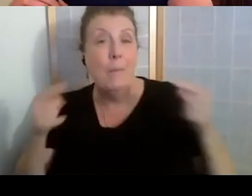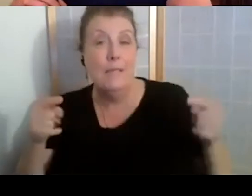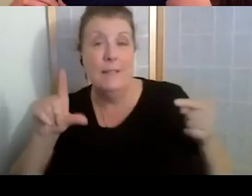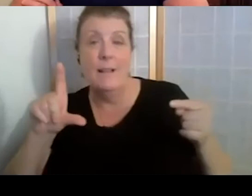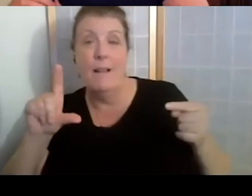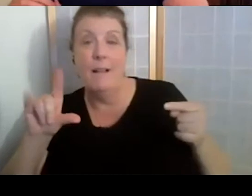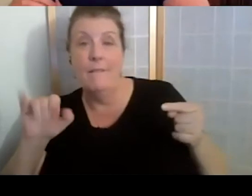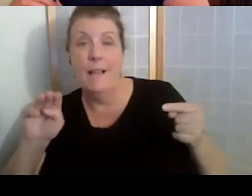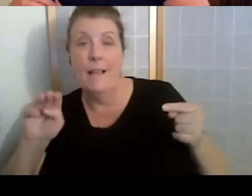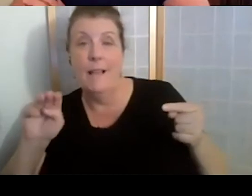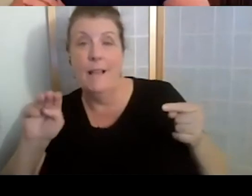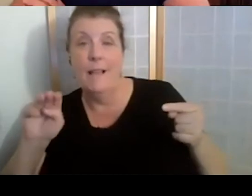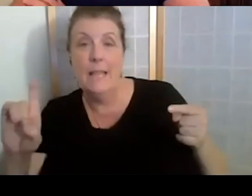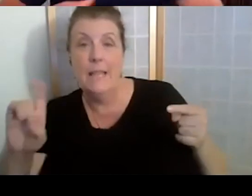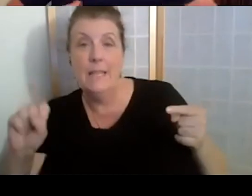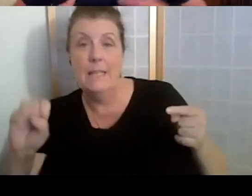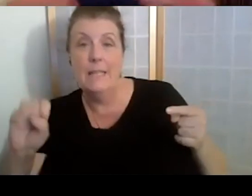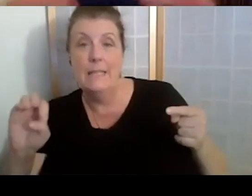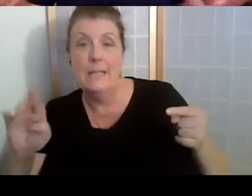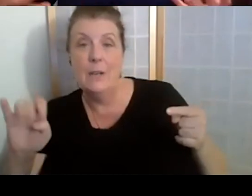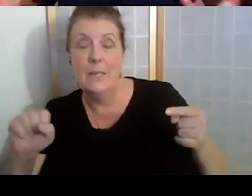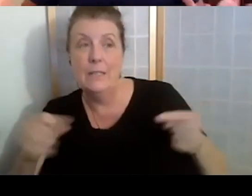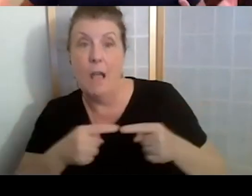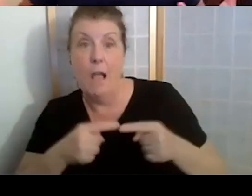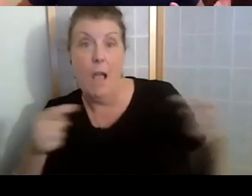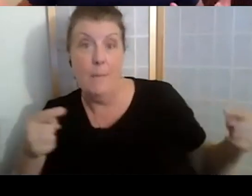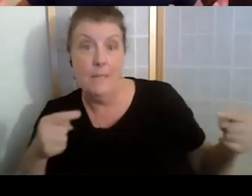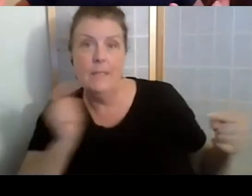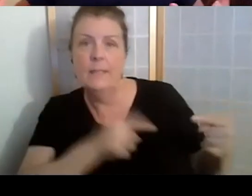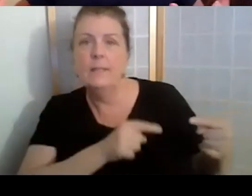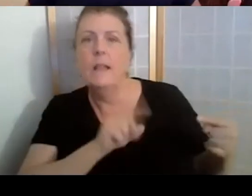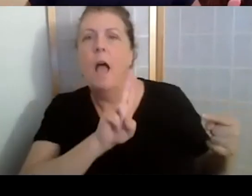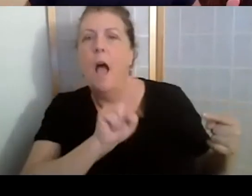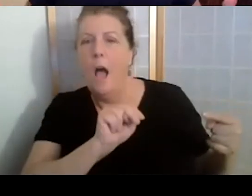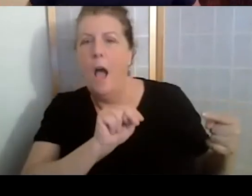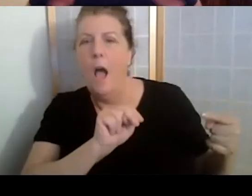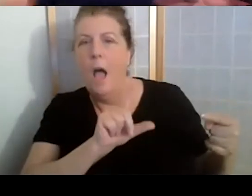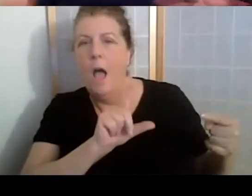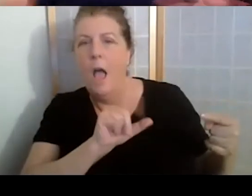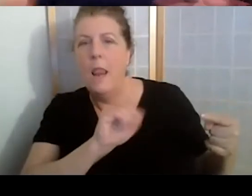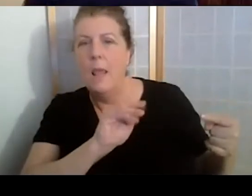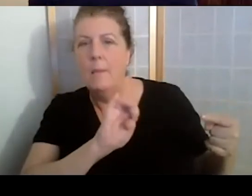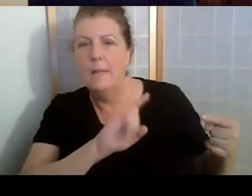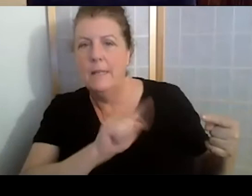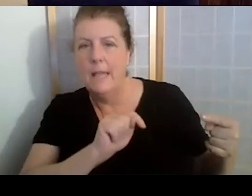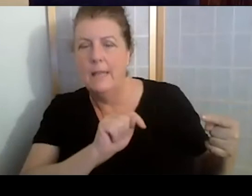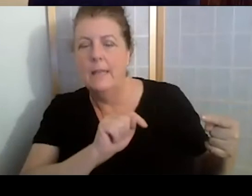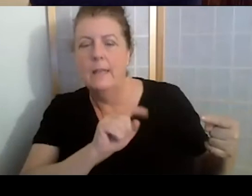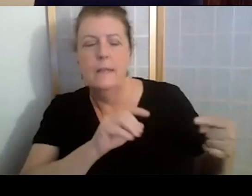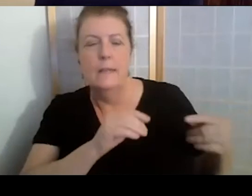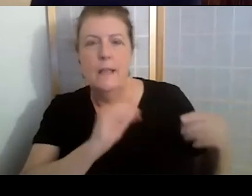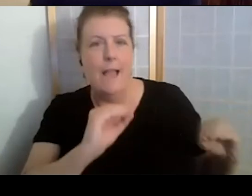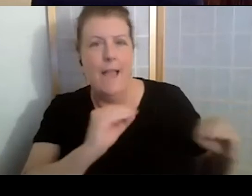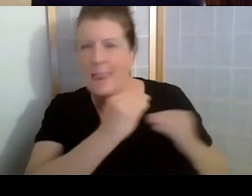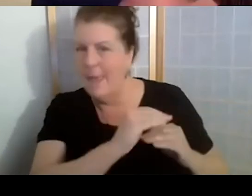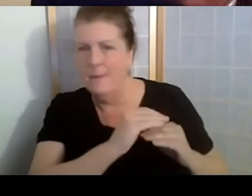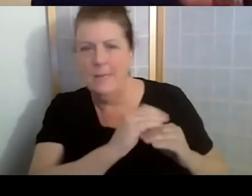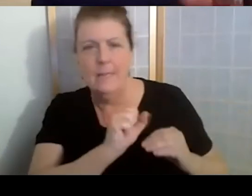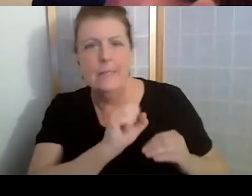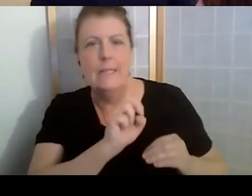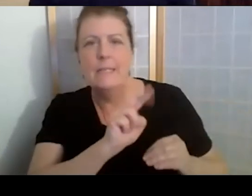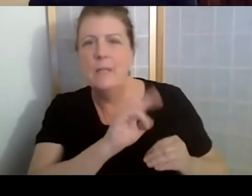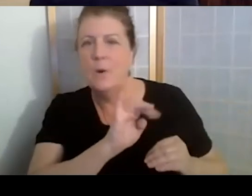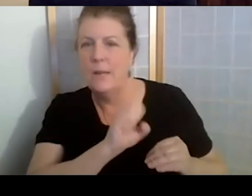that, you know, as great as it is to form relationships with characters over longer arcs, you know, and